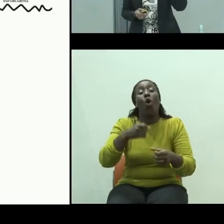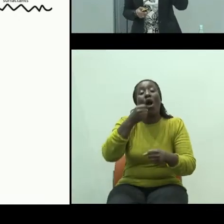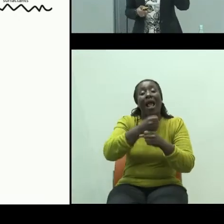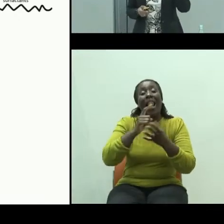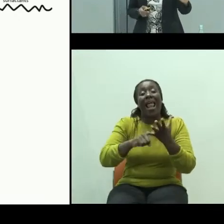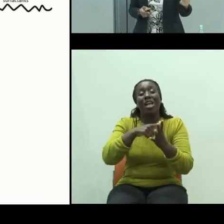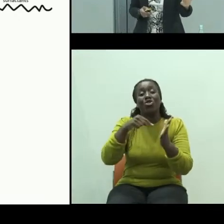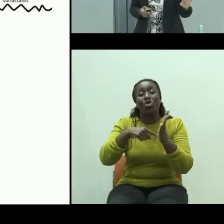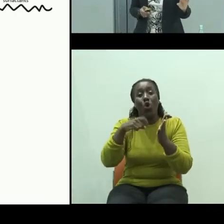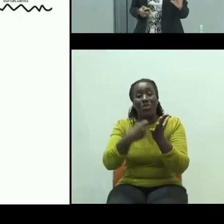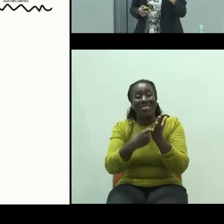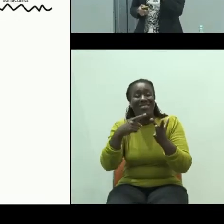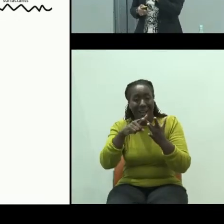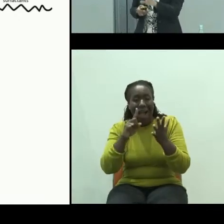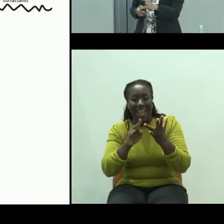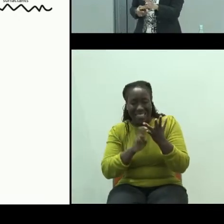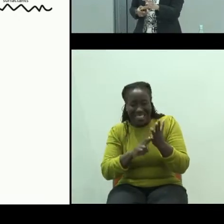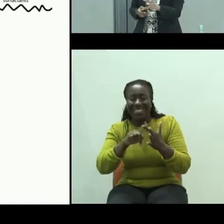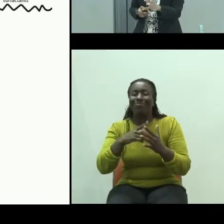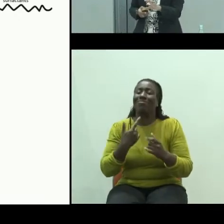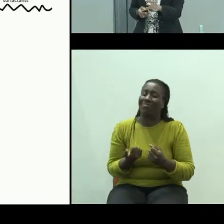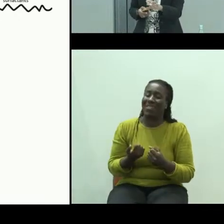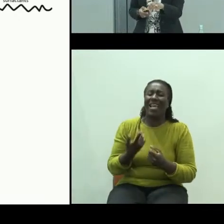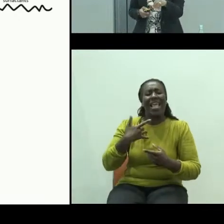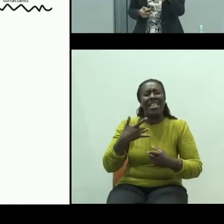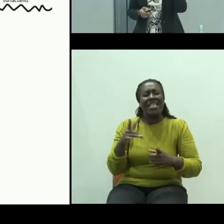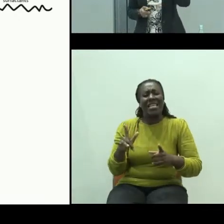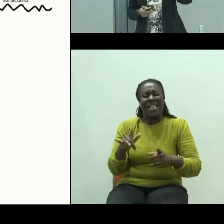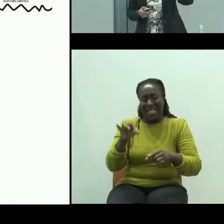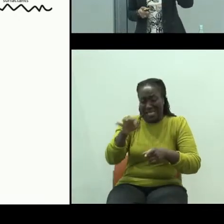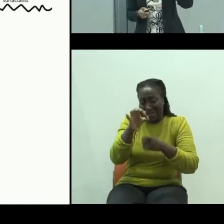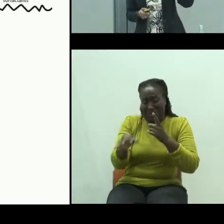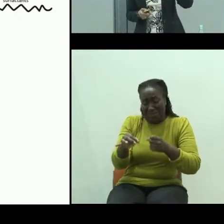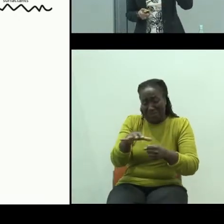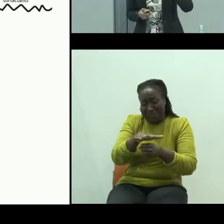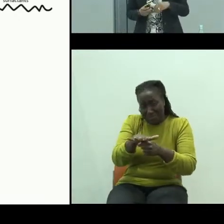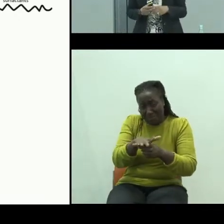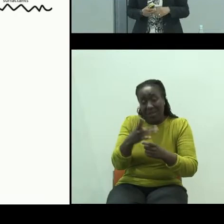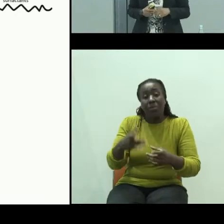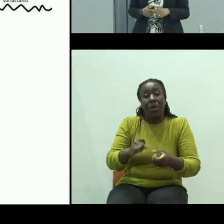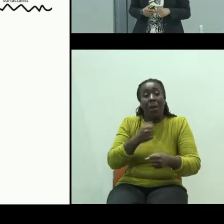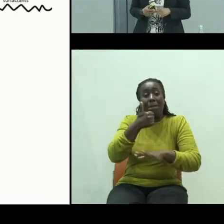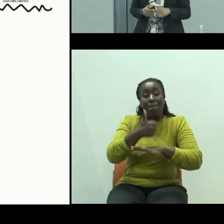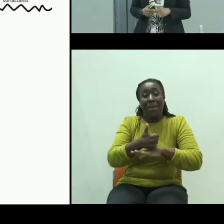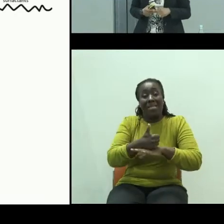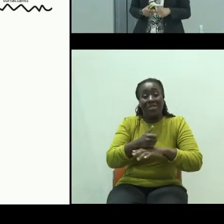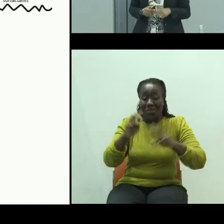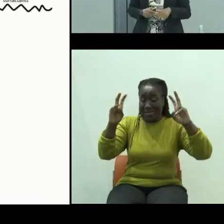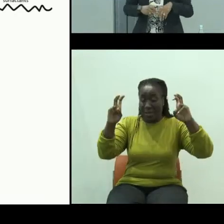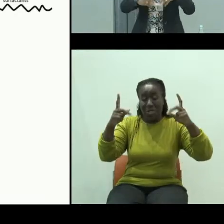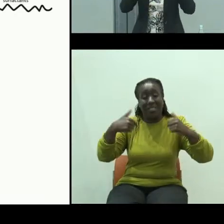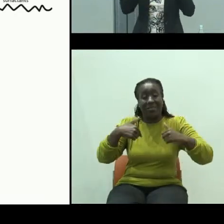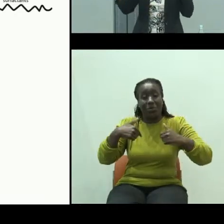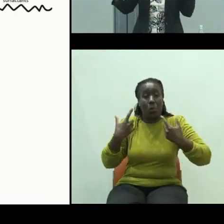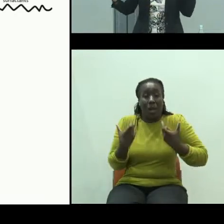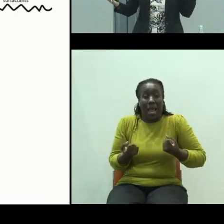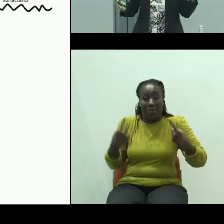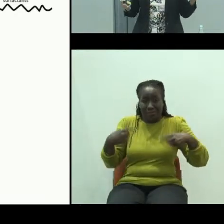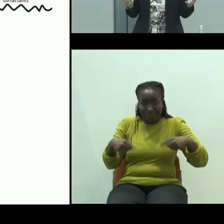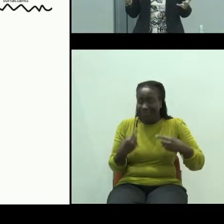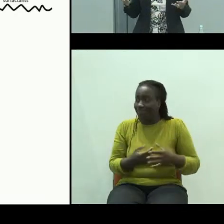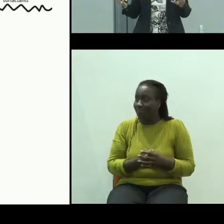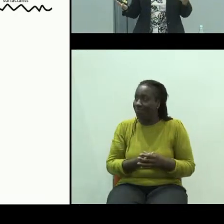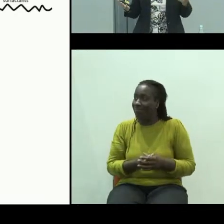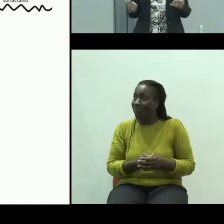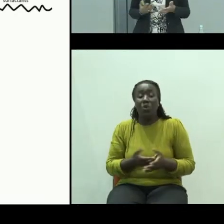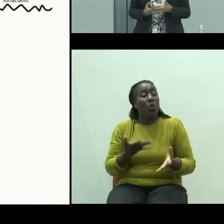was actually more important to us than the product in this particular case. So based on the substrate that we had available, we actually started to look